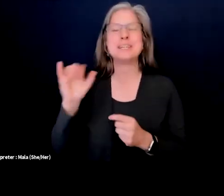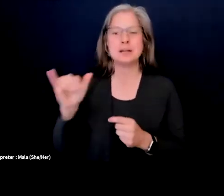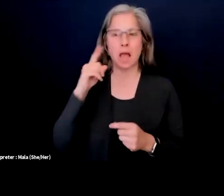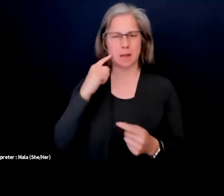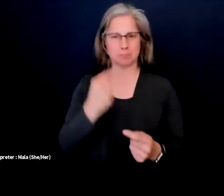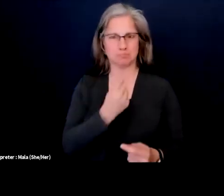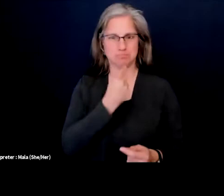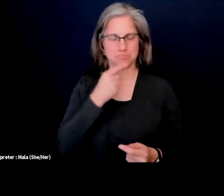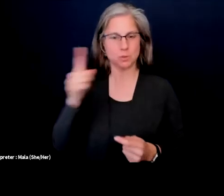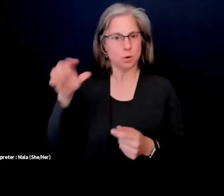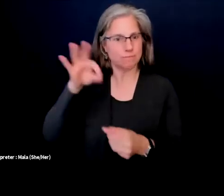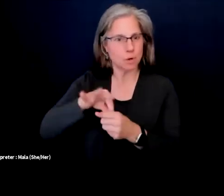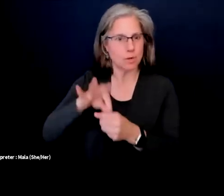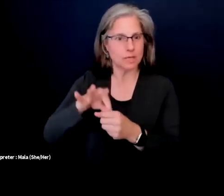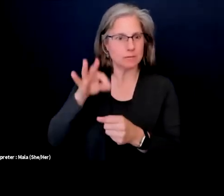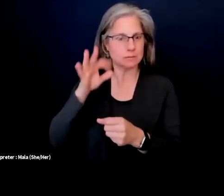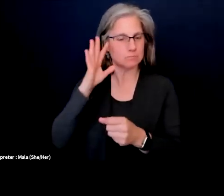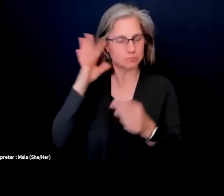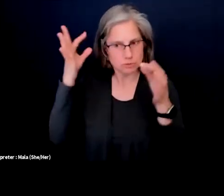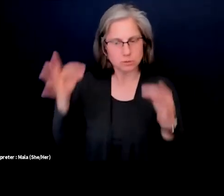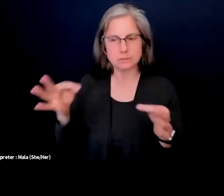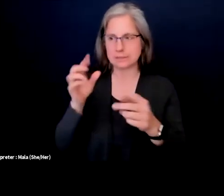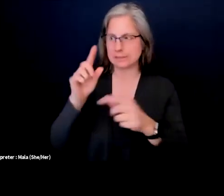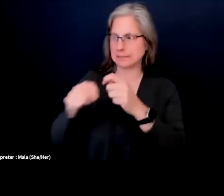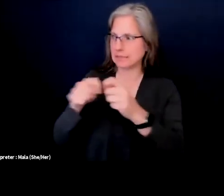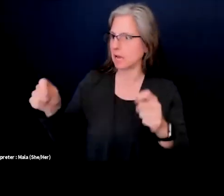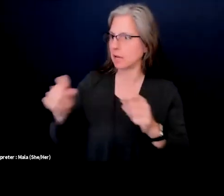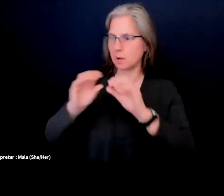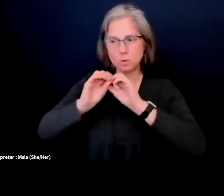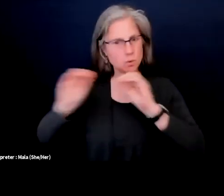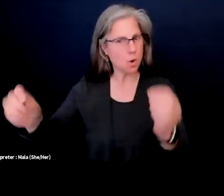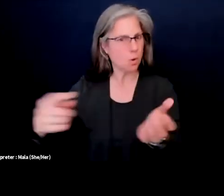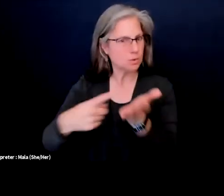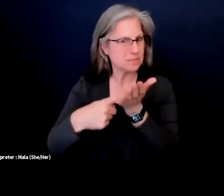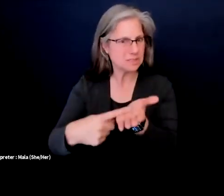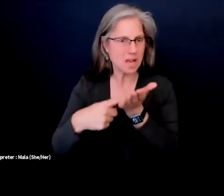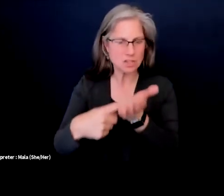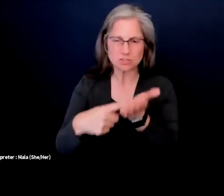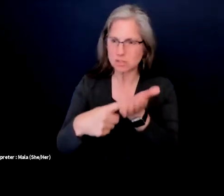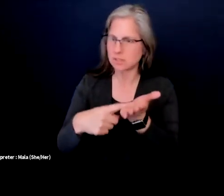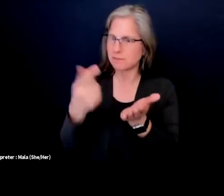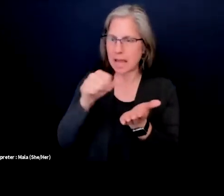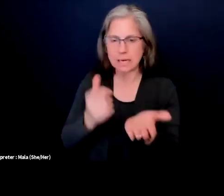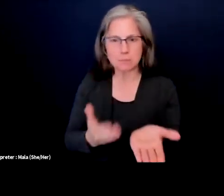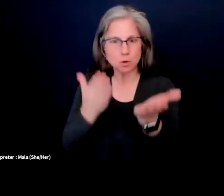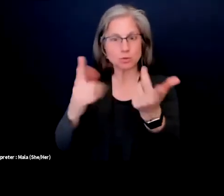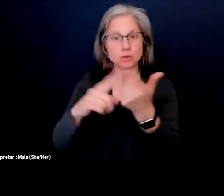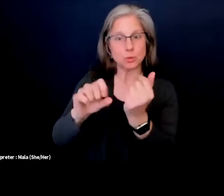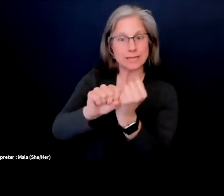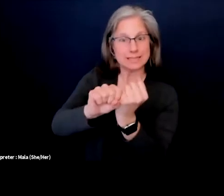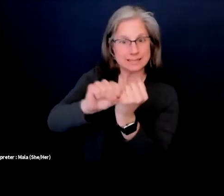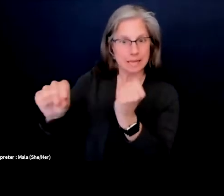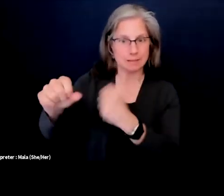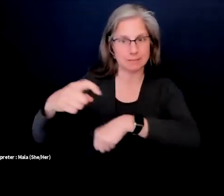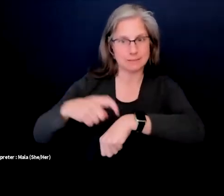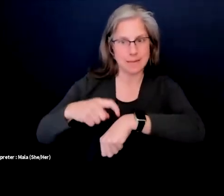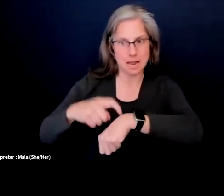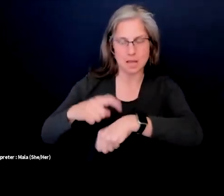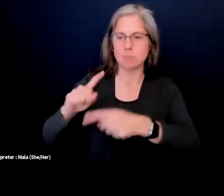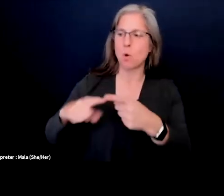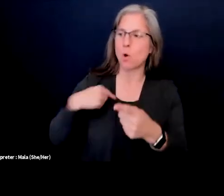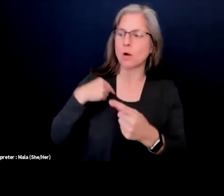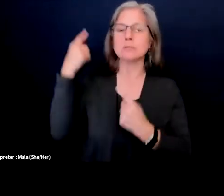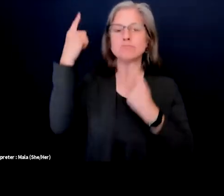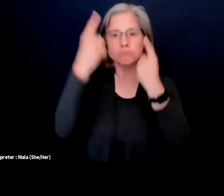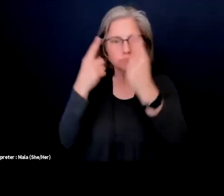voting resulted in a tie with no discussion at minimum of a motion to extend them time or to take into